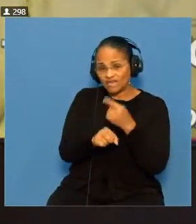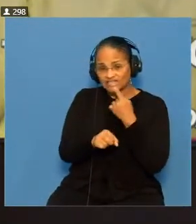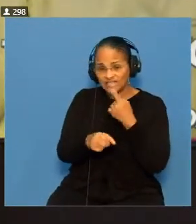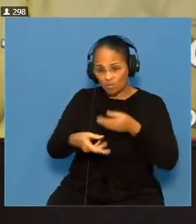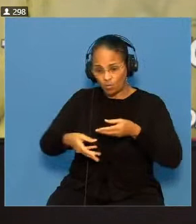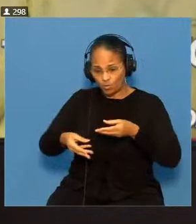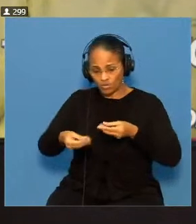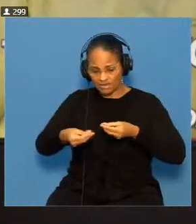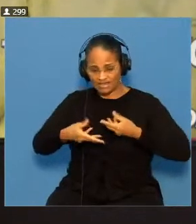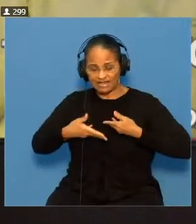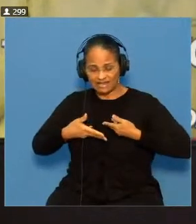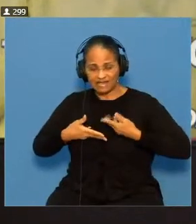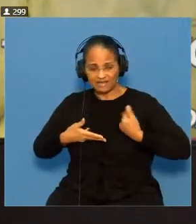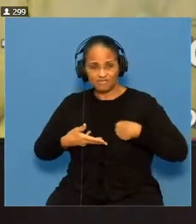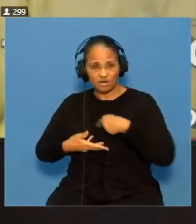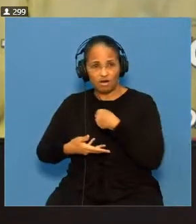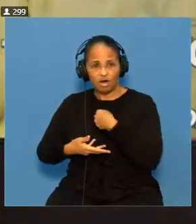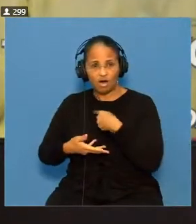us